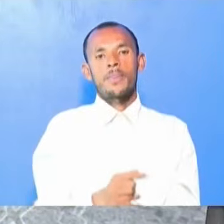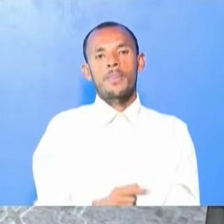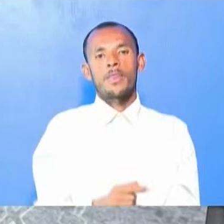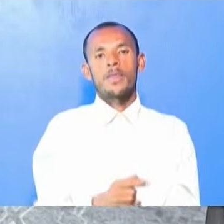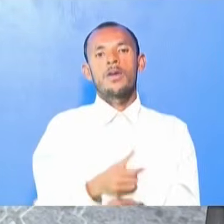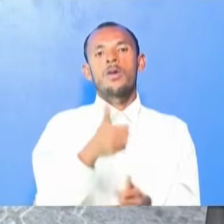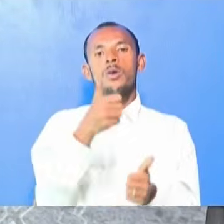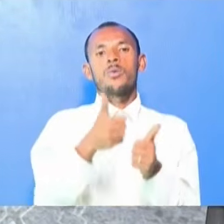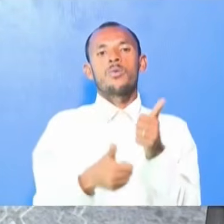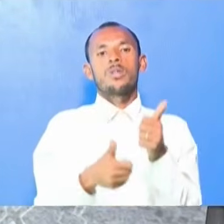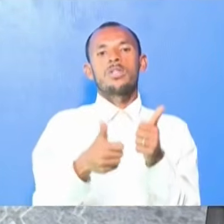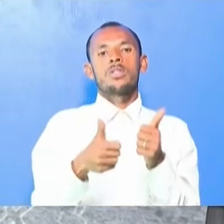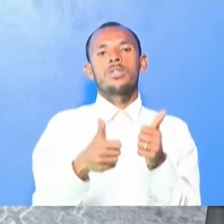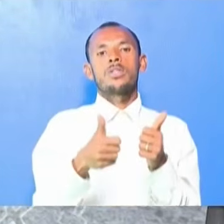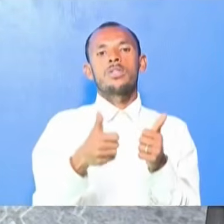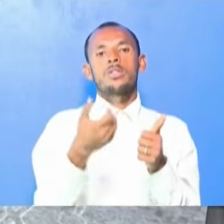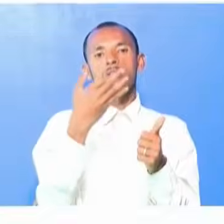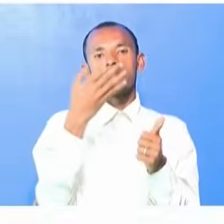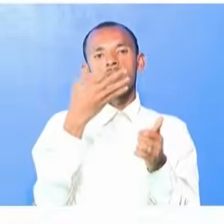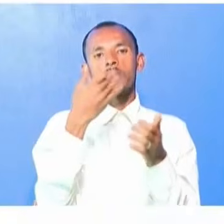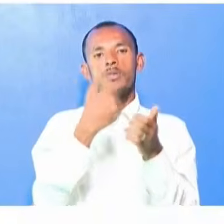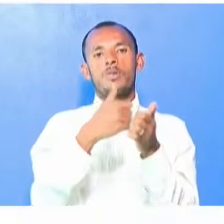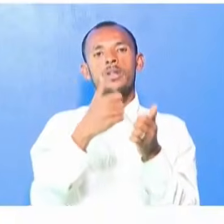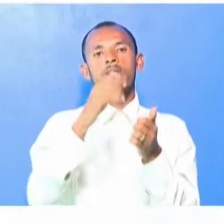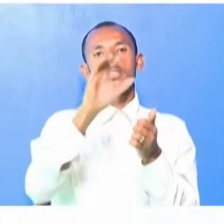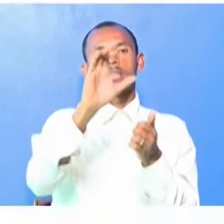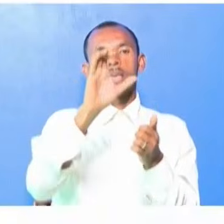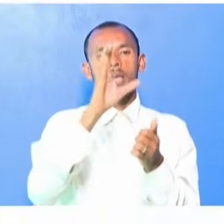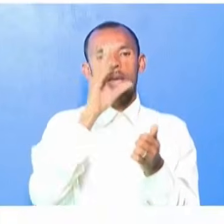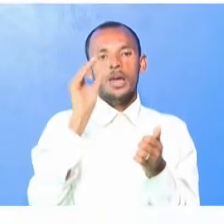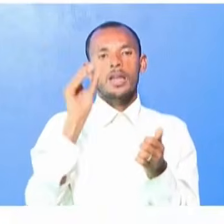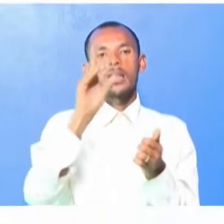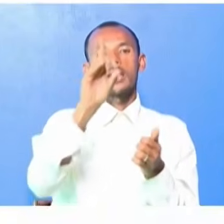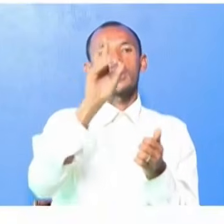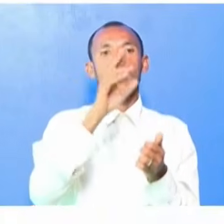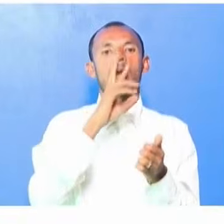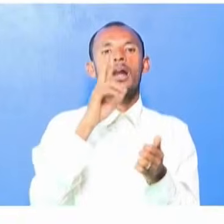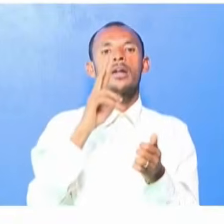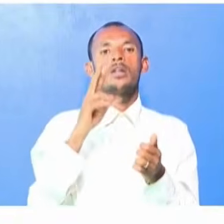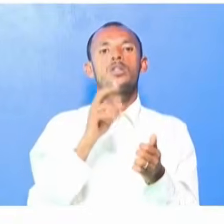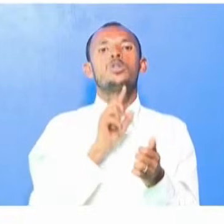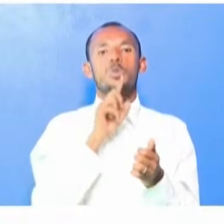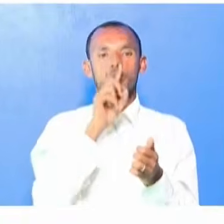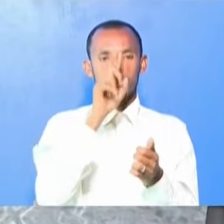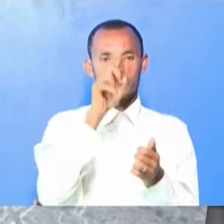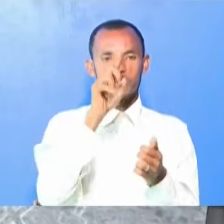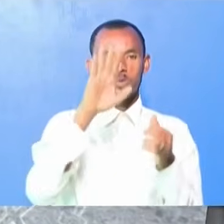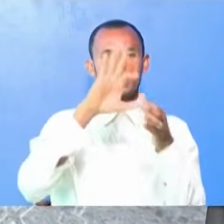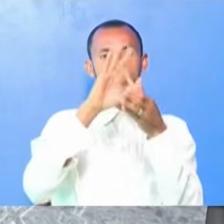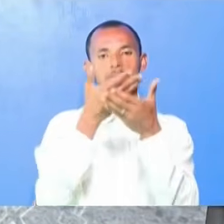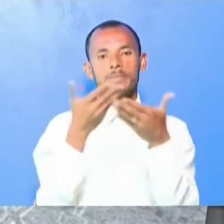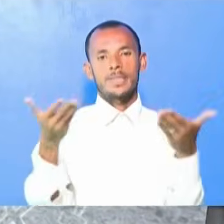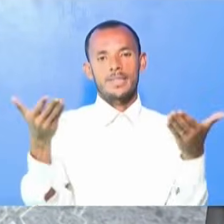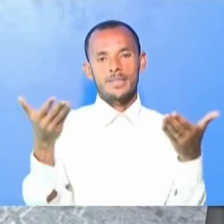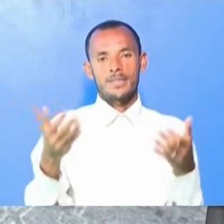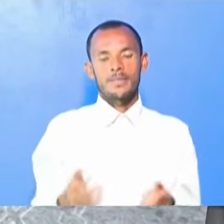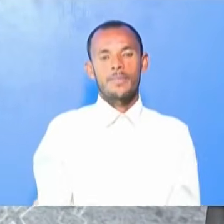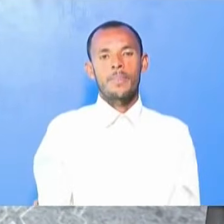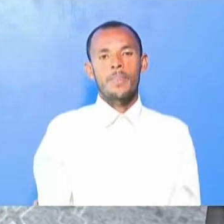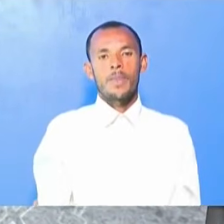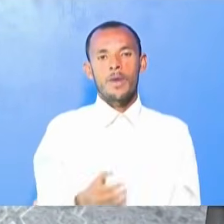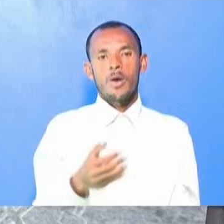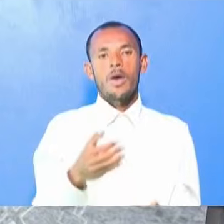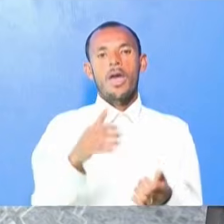which of the following statements are true? C and D are true statements,